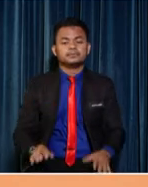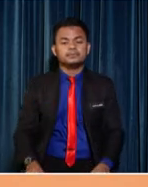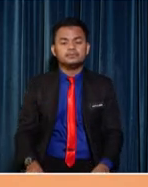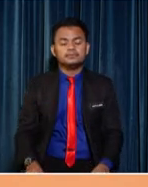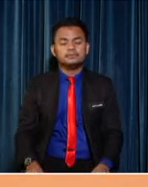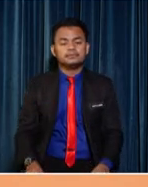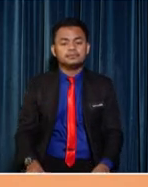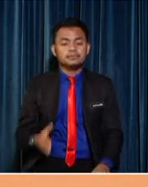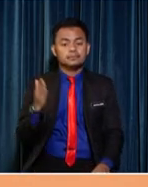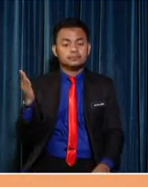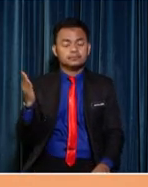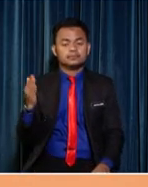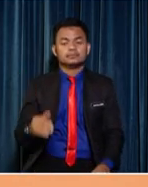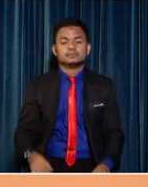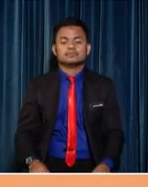Here we go.